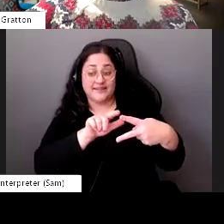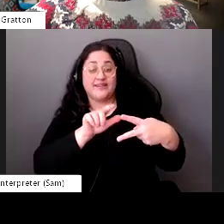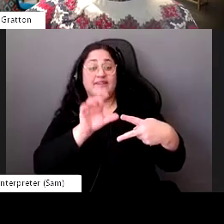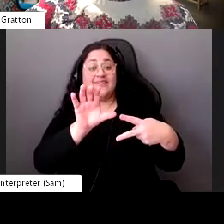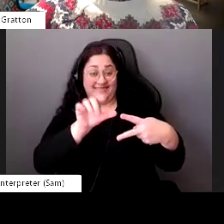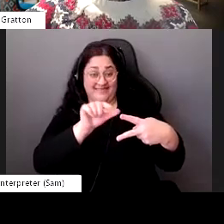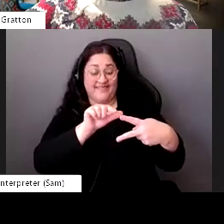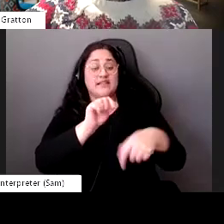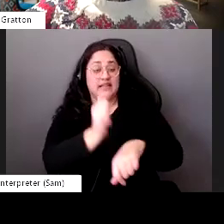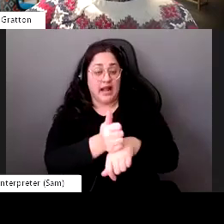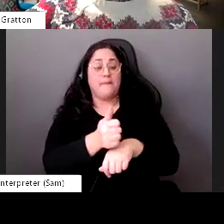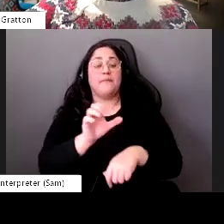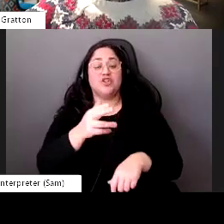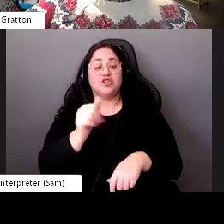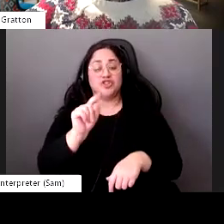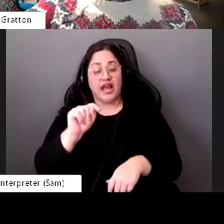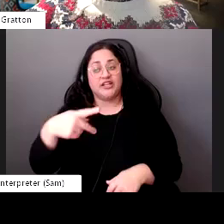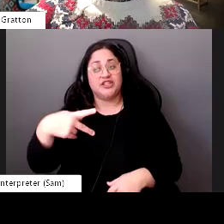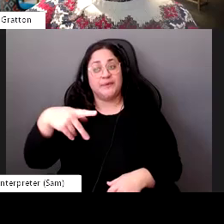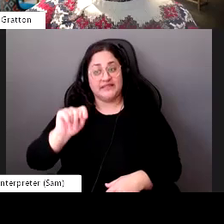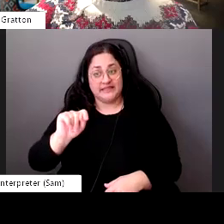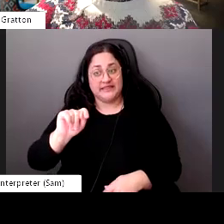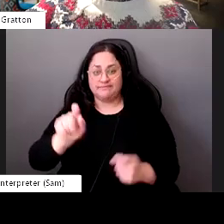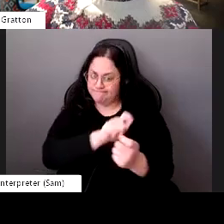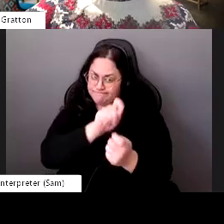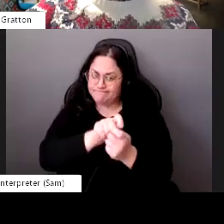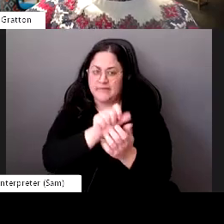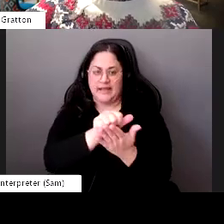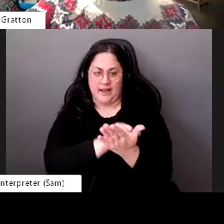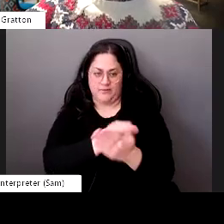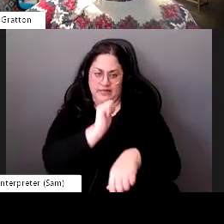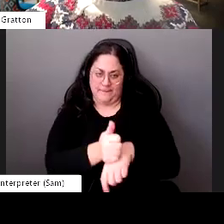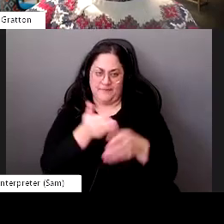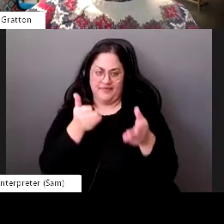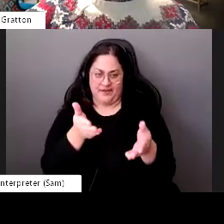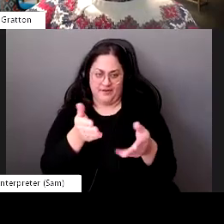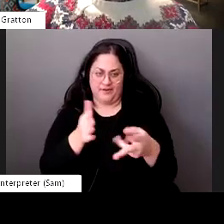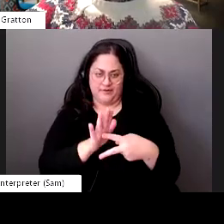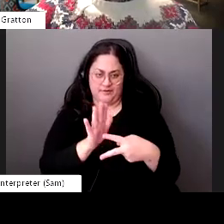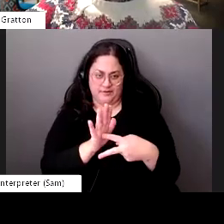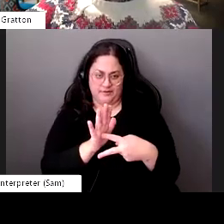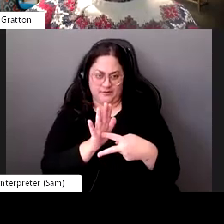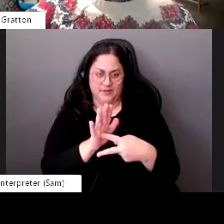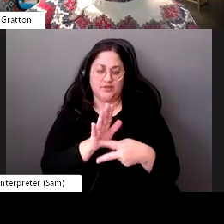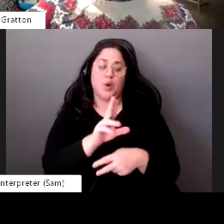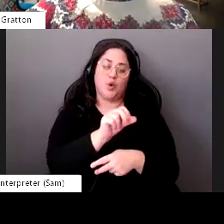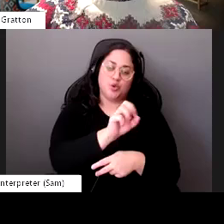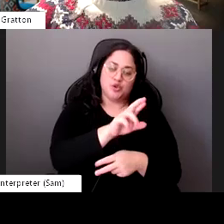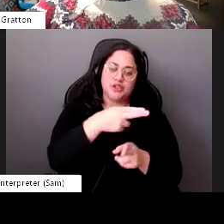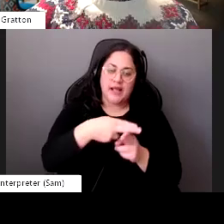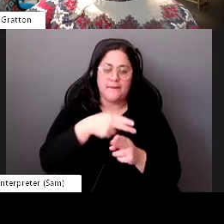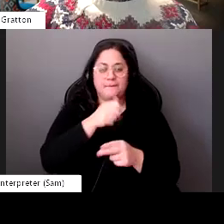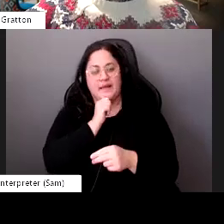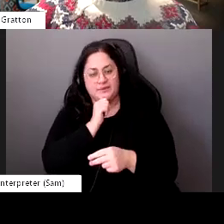have to remember that for when you go into ChatGPT again, or handle it in a password manager. But you will need those